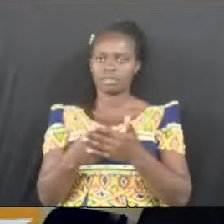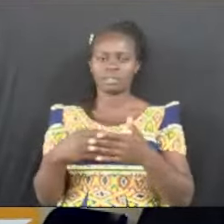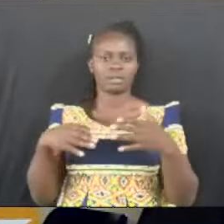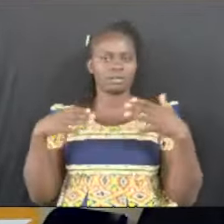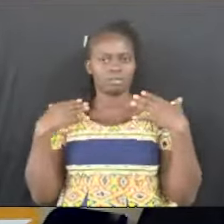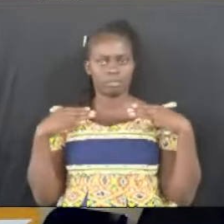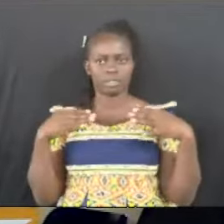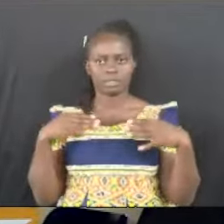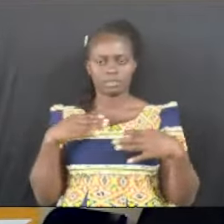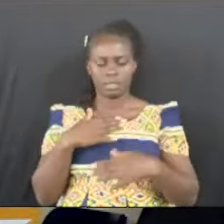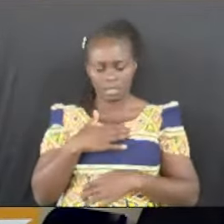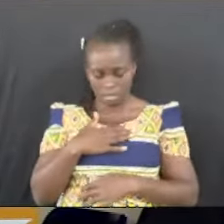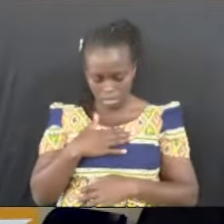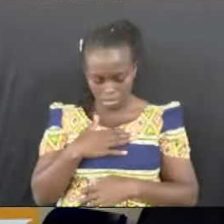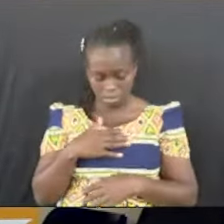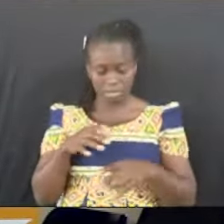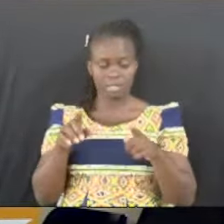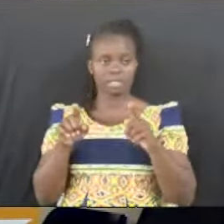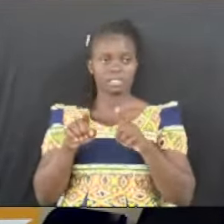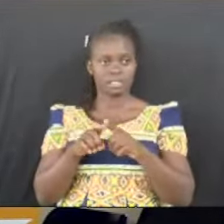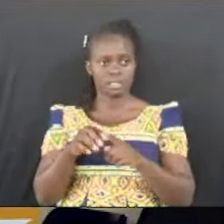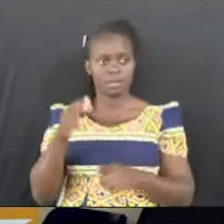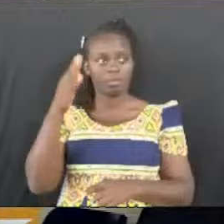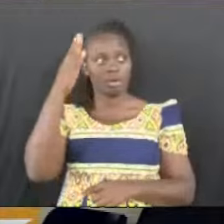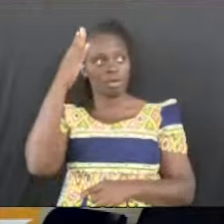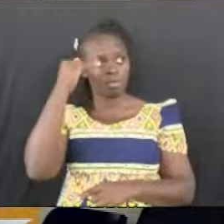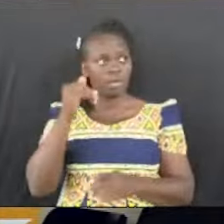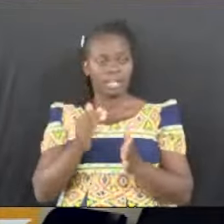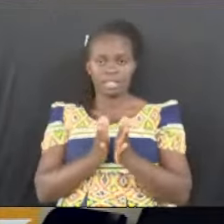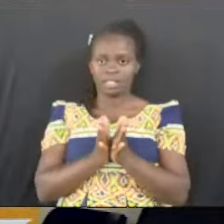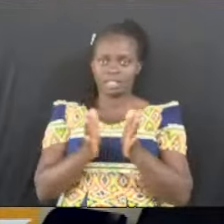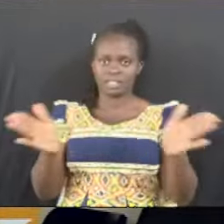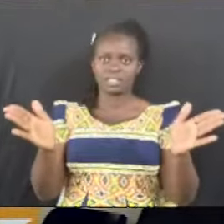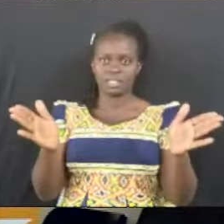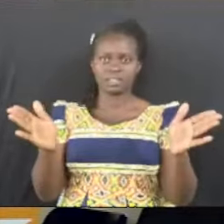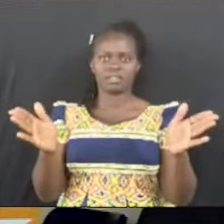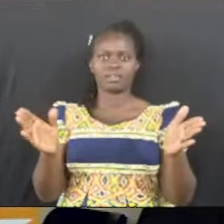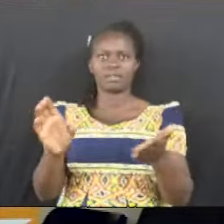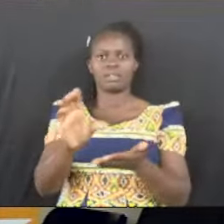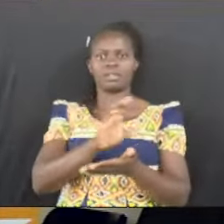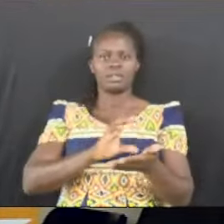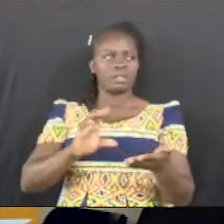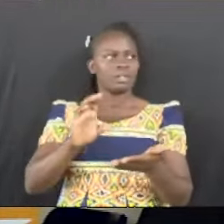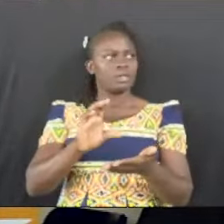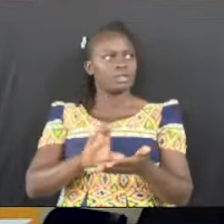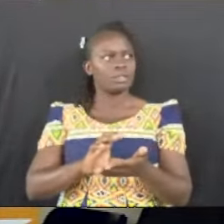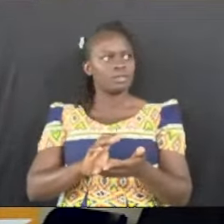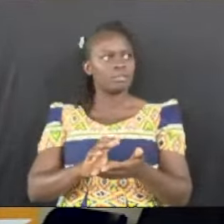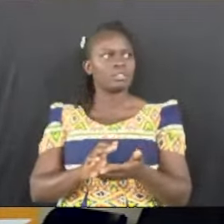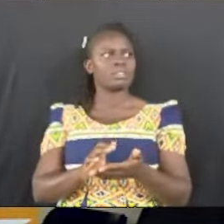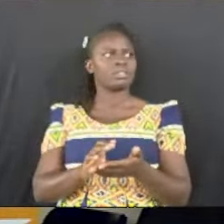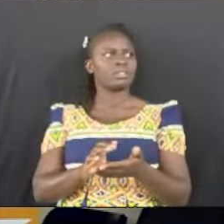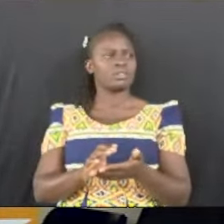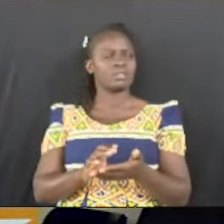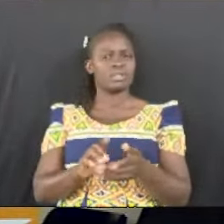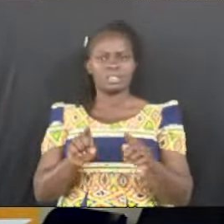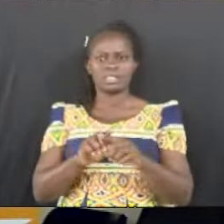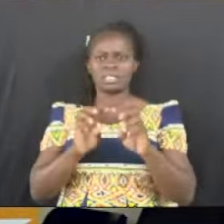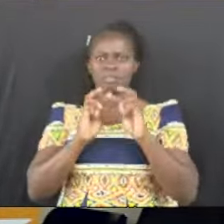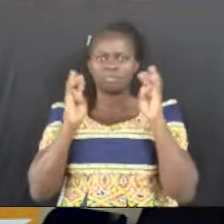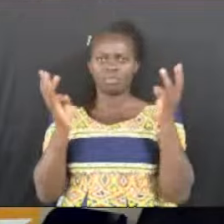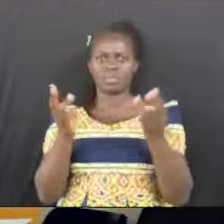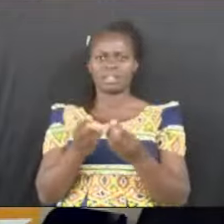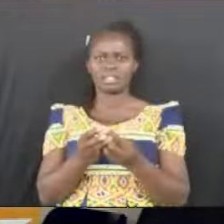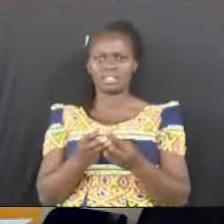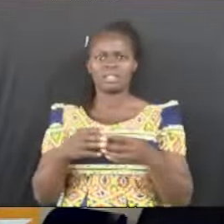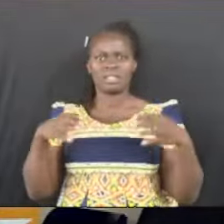humbled because even at the General Conference, three people died since the beginning of the year. Three,